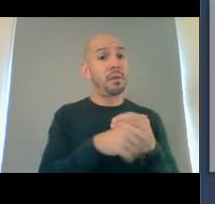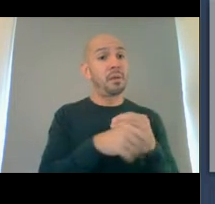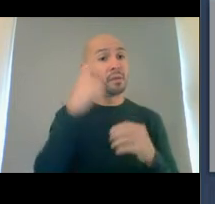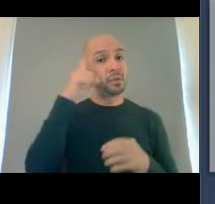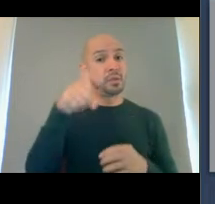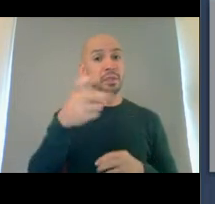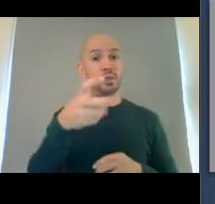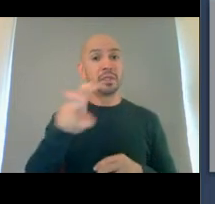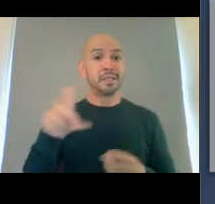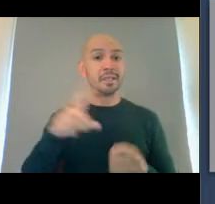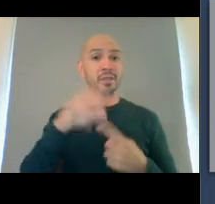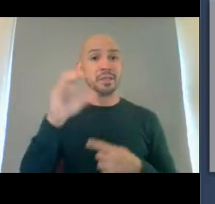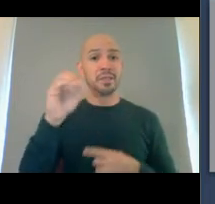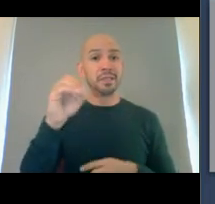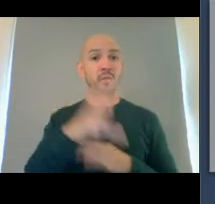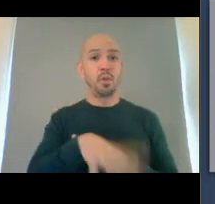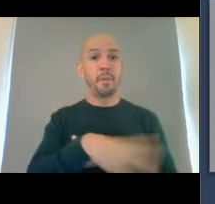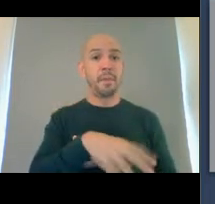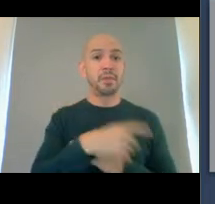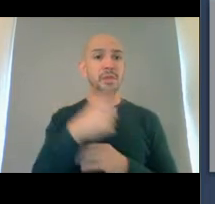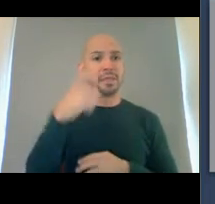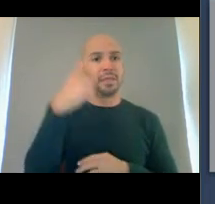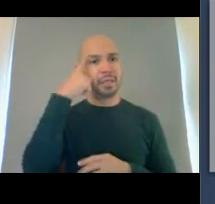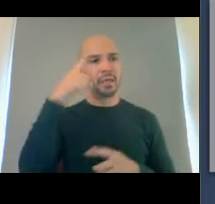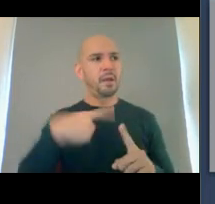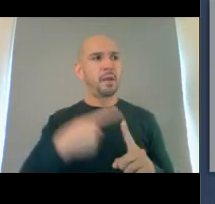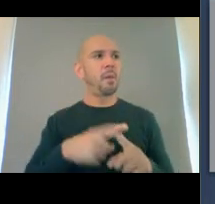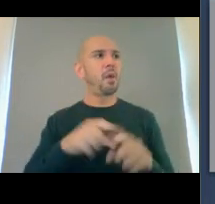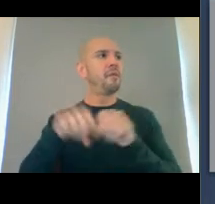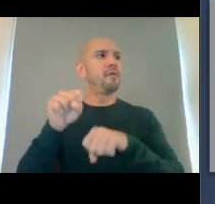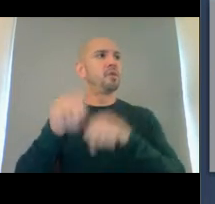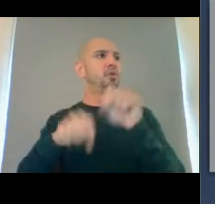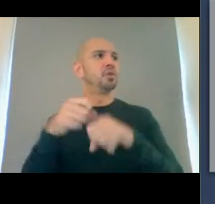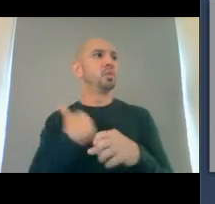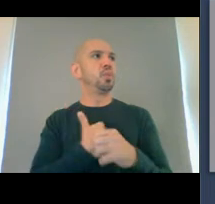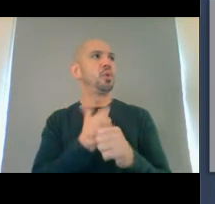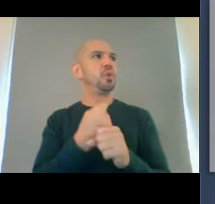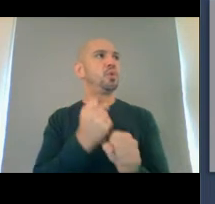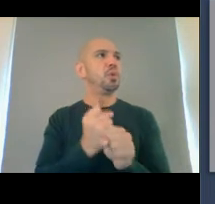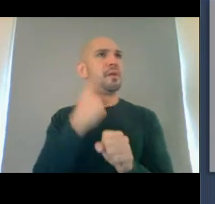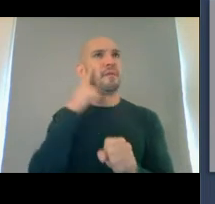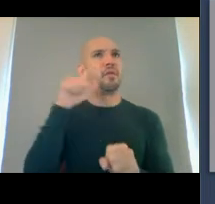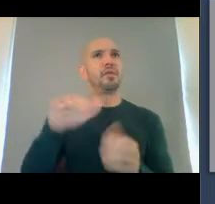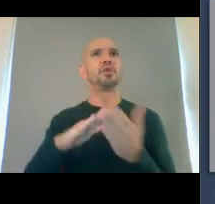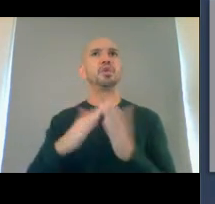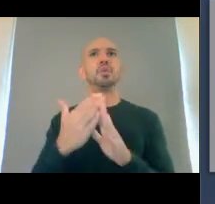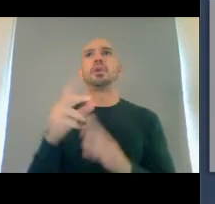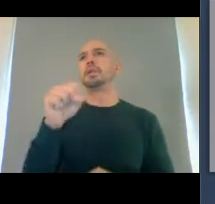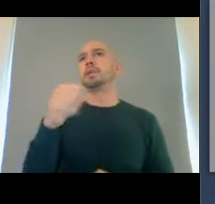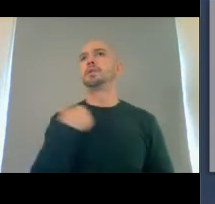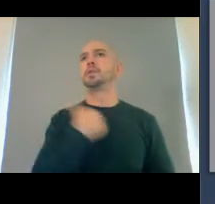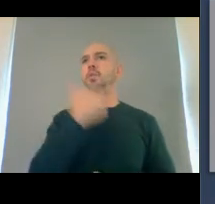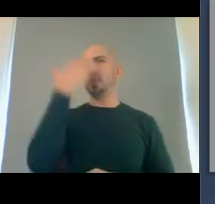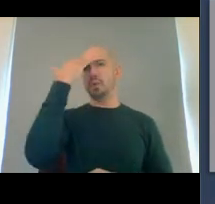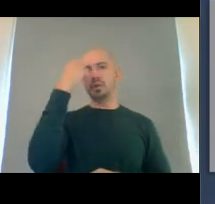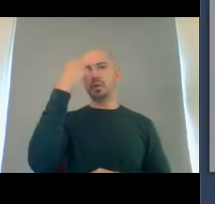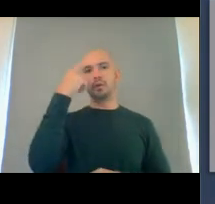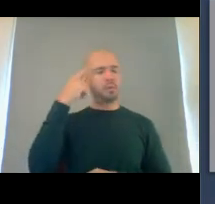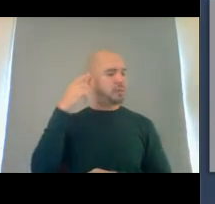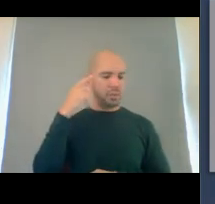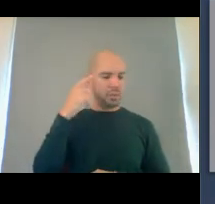emissions we just need to think about the infrastructure that we're creating in those communities so we do know that and we will keep that in